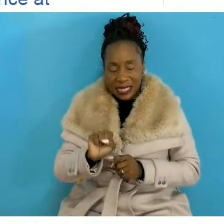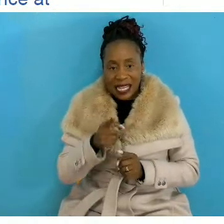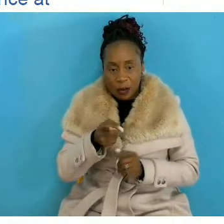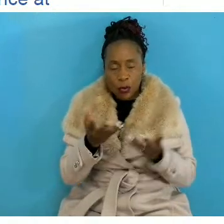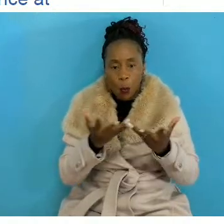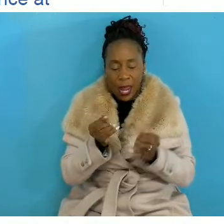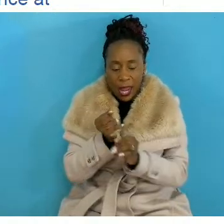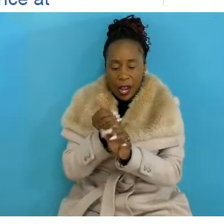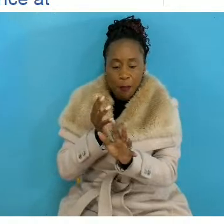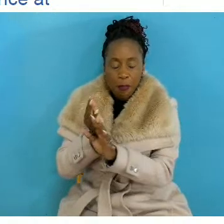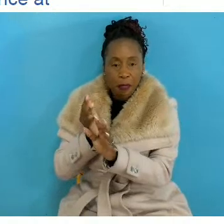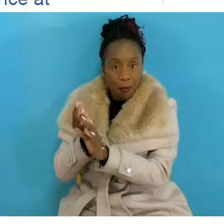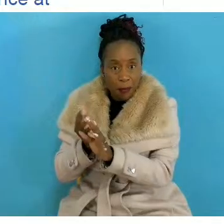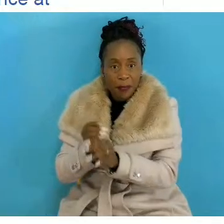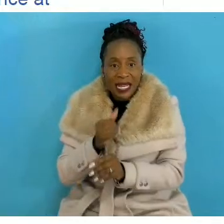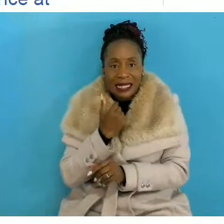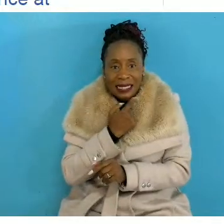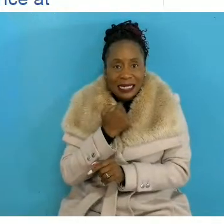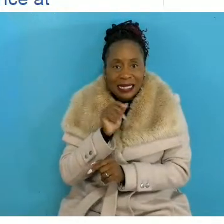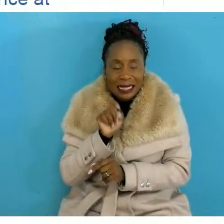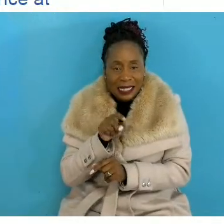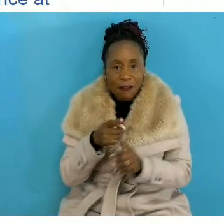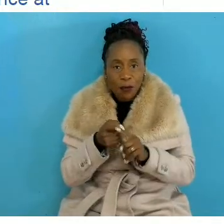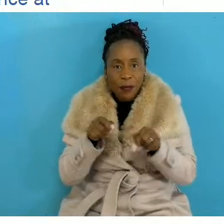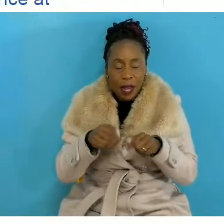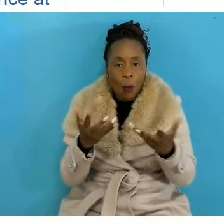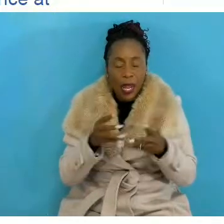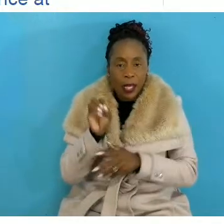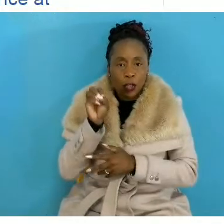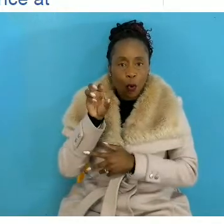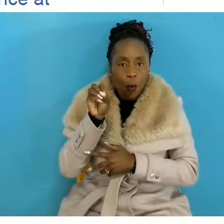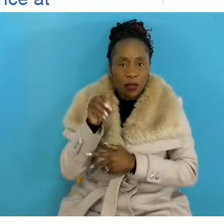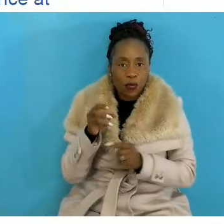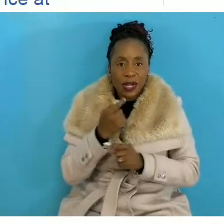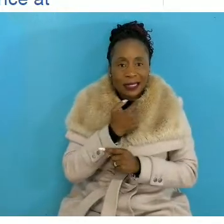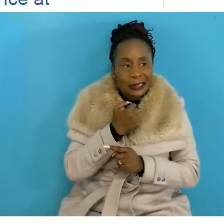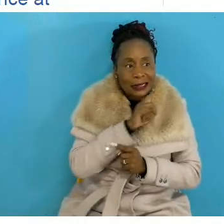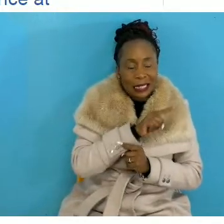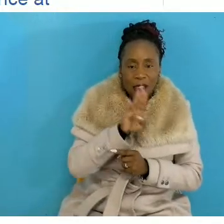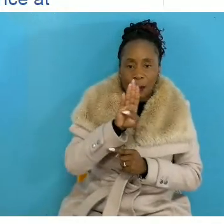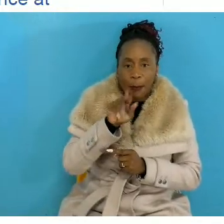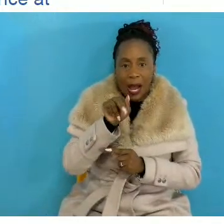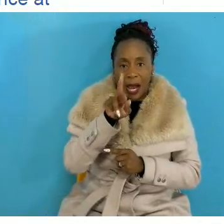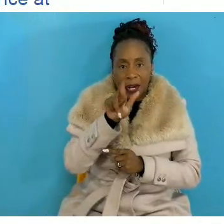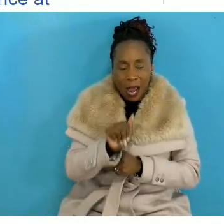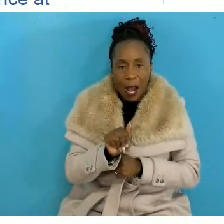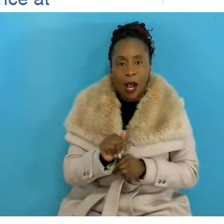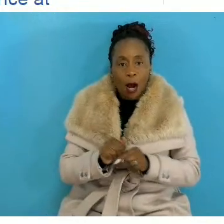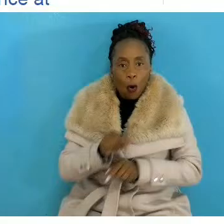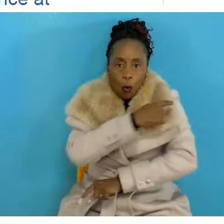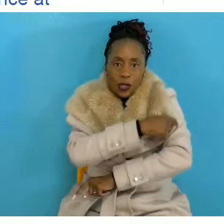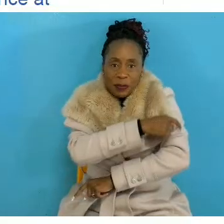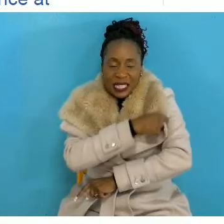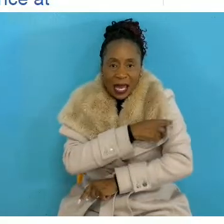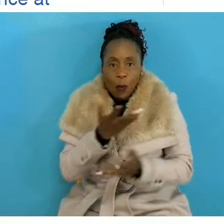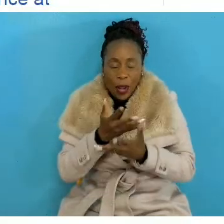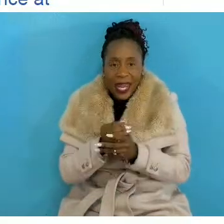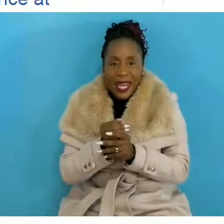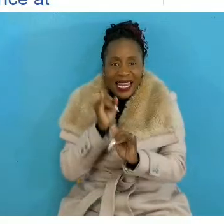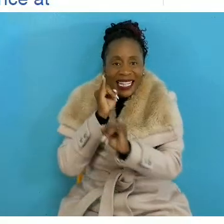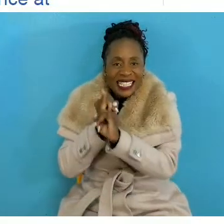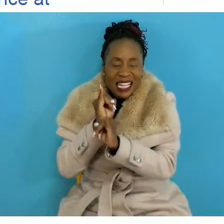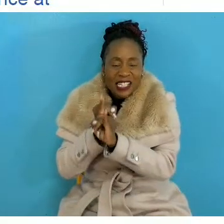the nearest ECASI lab from here is the one in Soweto by Baragwanath Hospital, in the industrial zone there